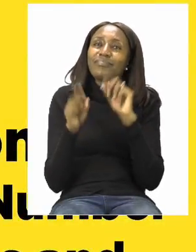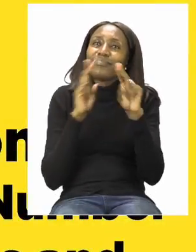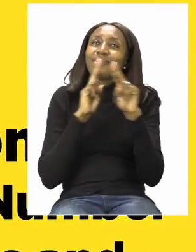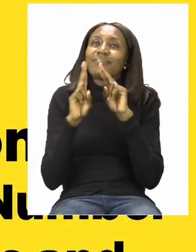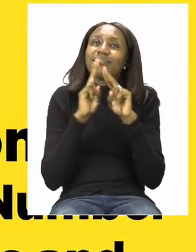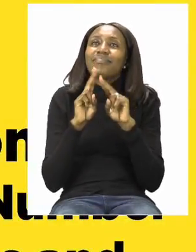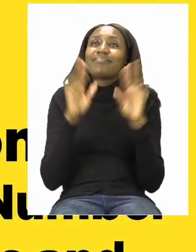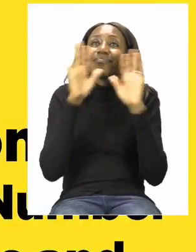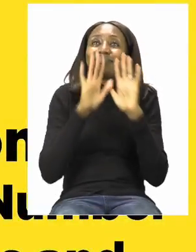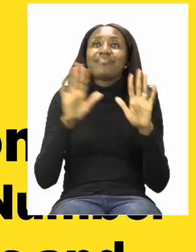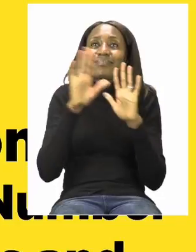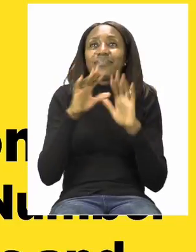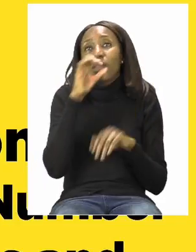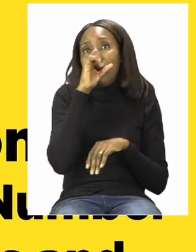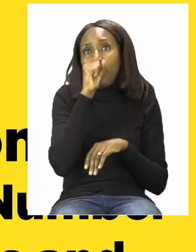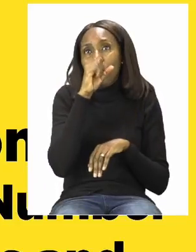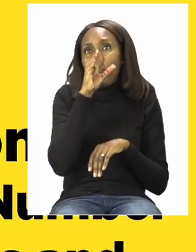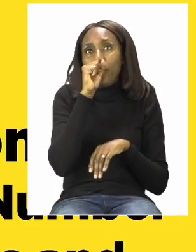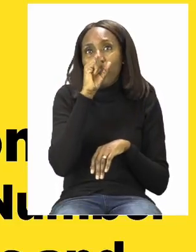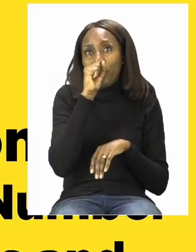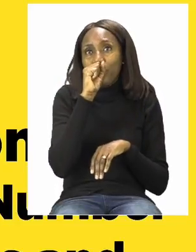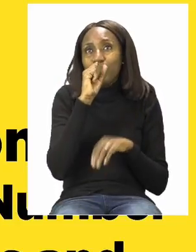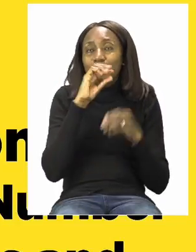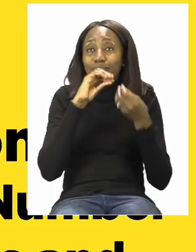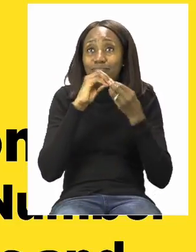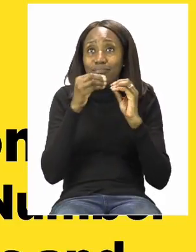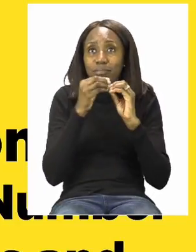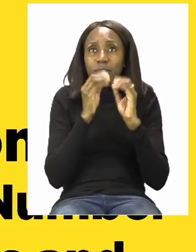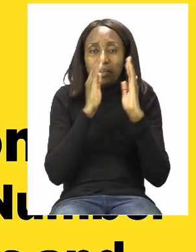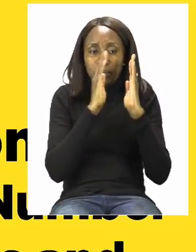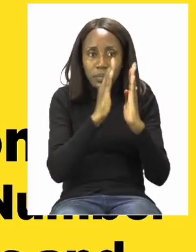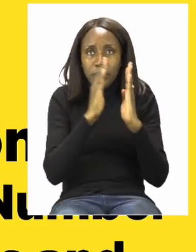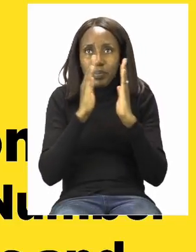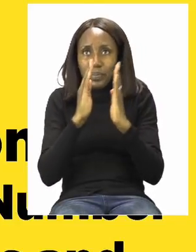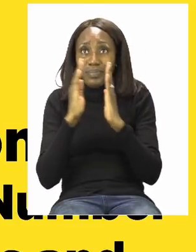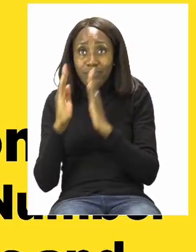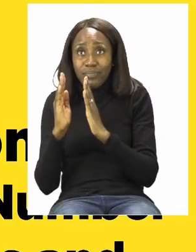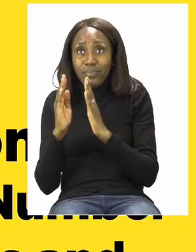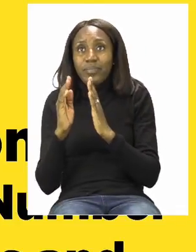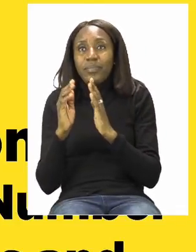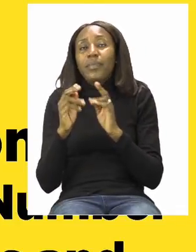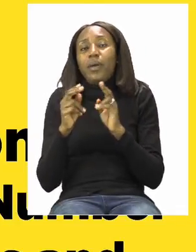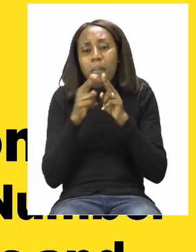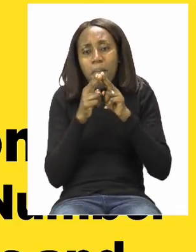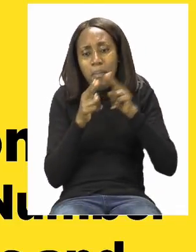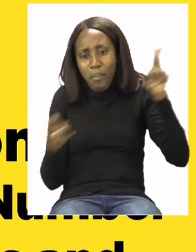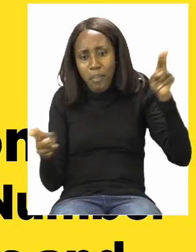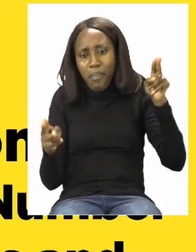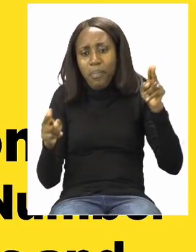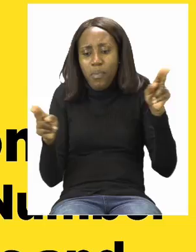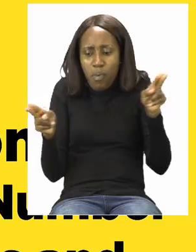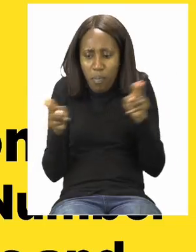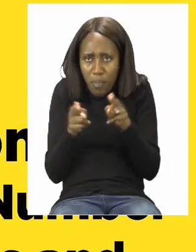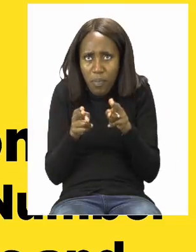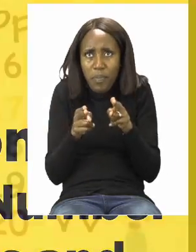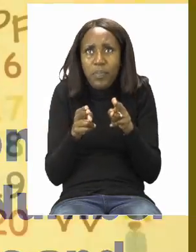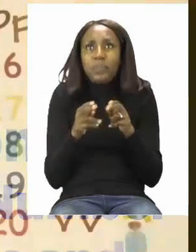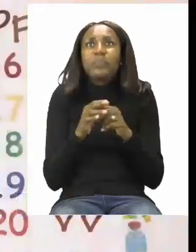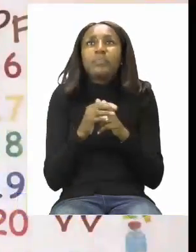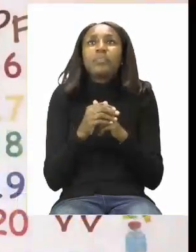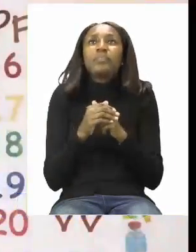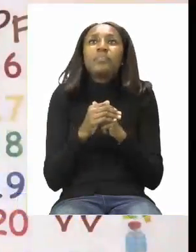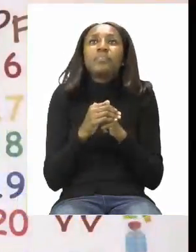be doing the color orange, number patterns, and length.